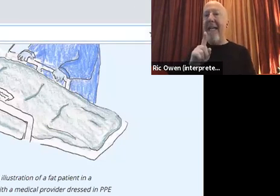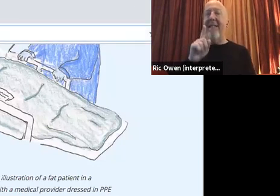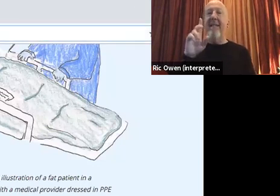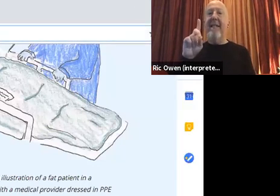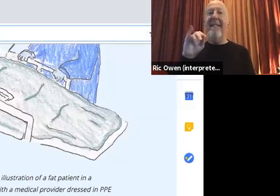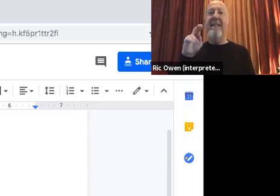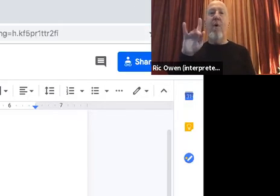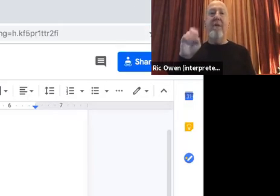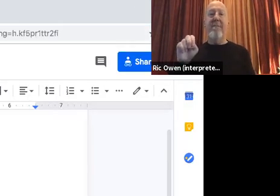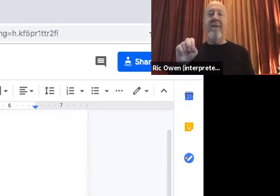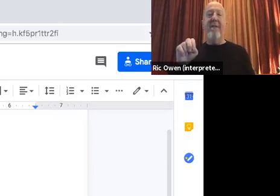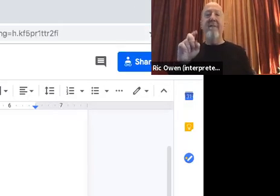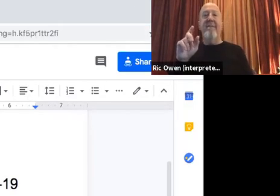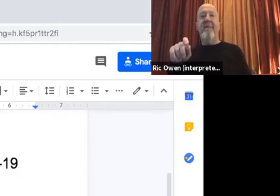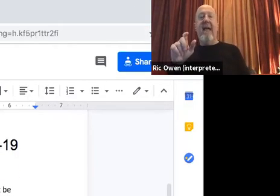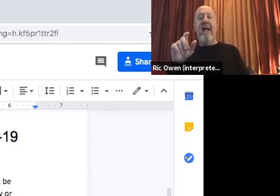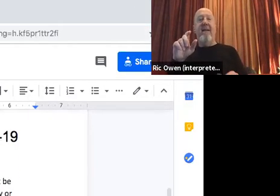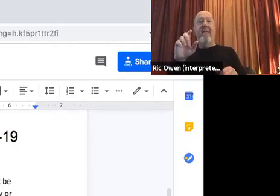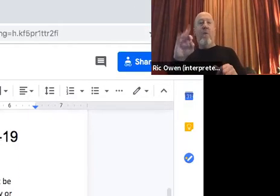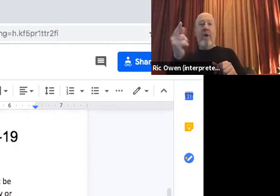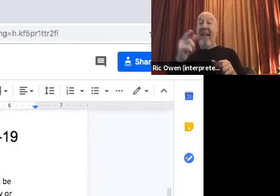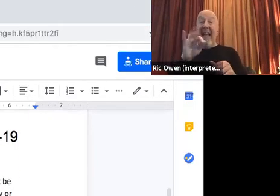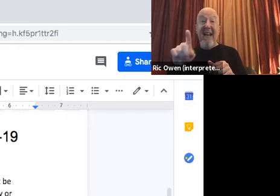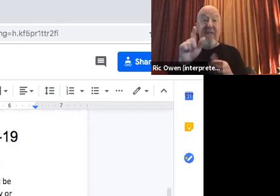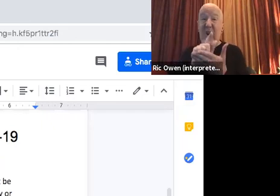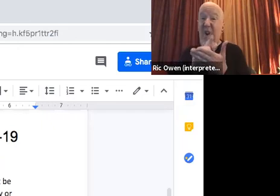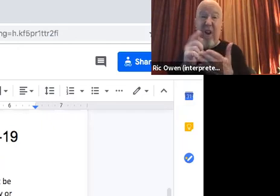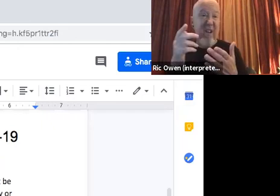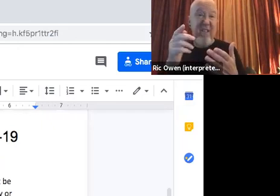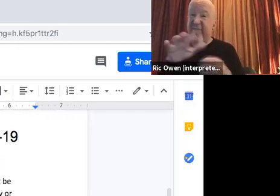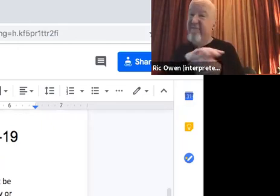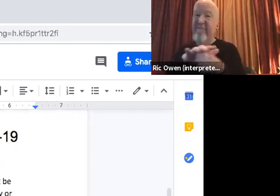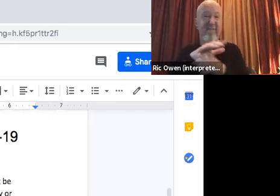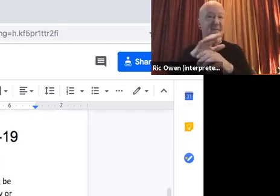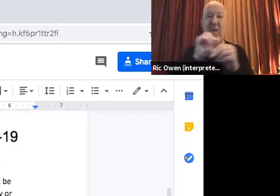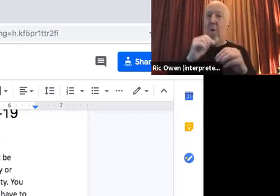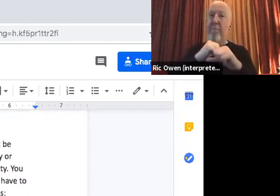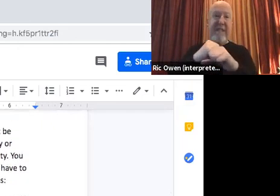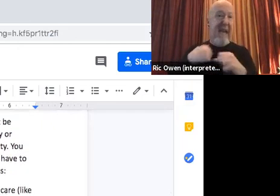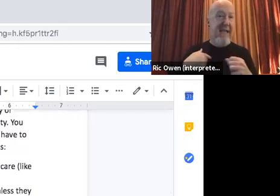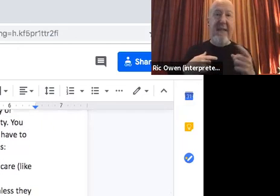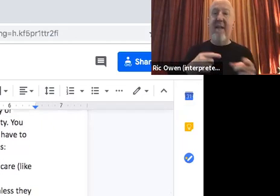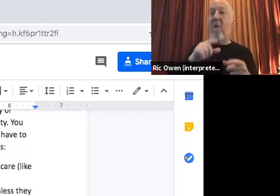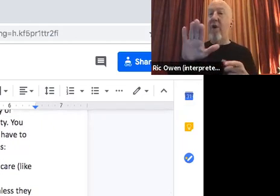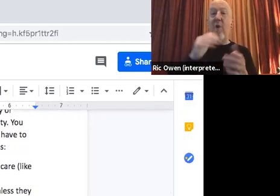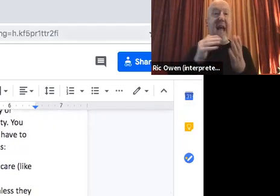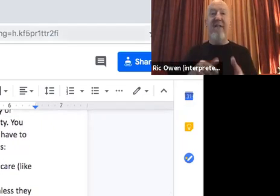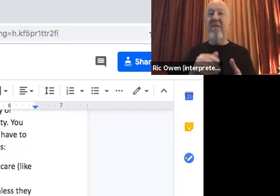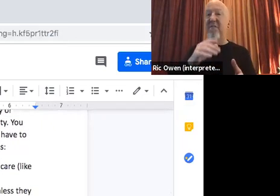no law against weight discrimination where you are, or your provider refuses to follow the law,